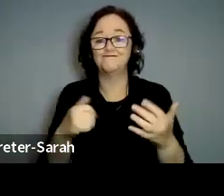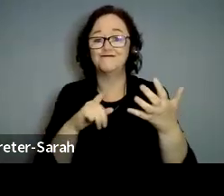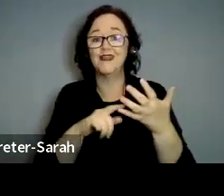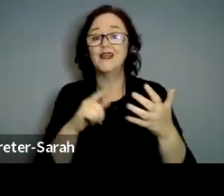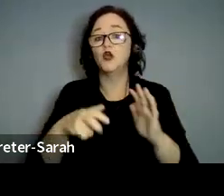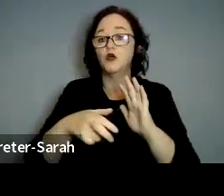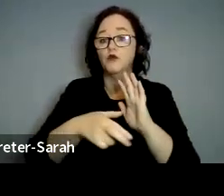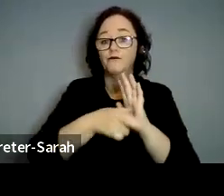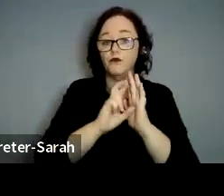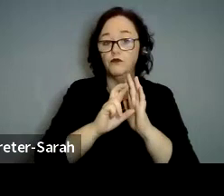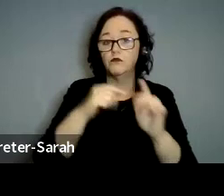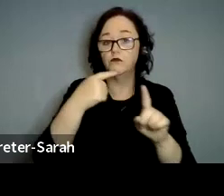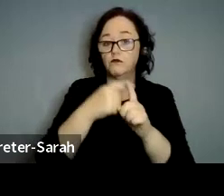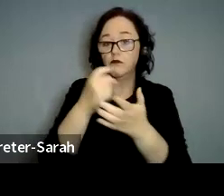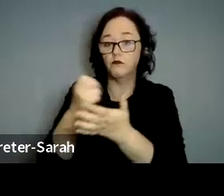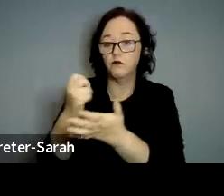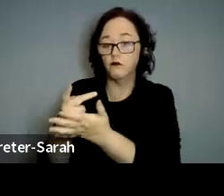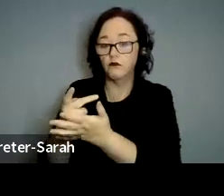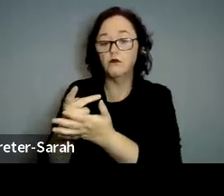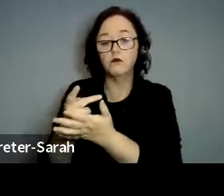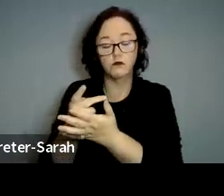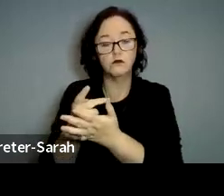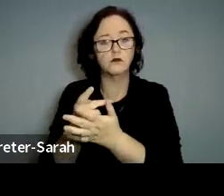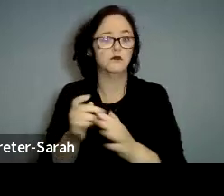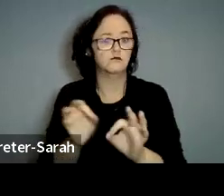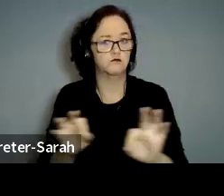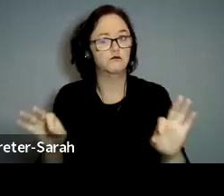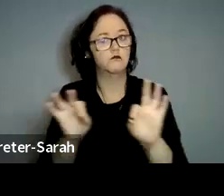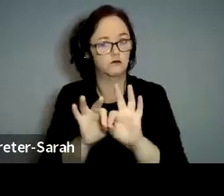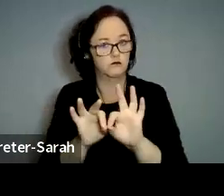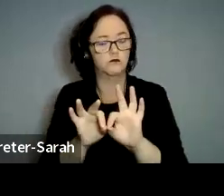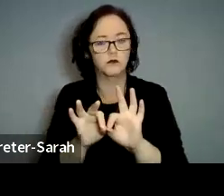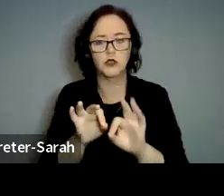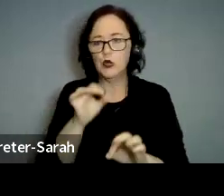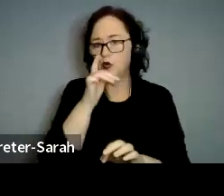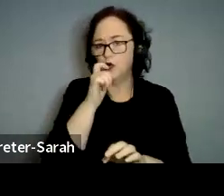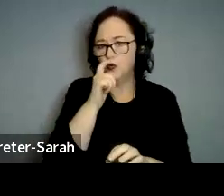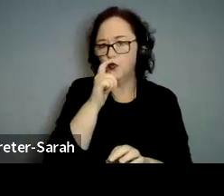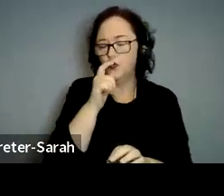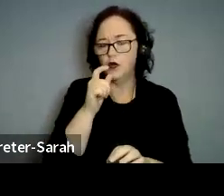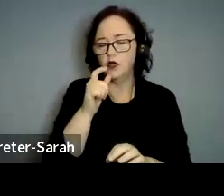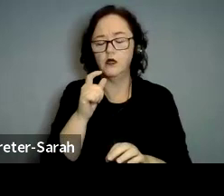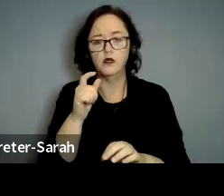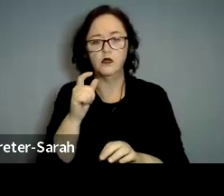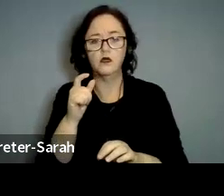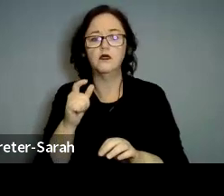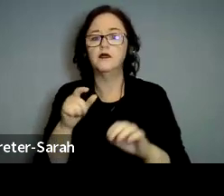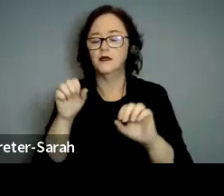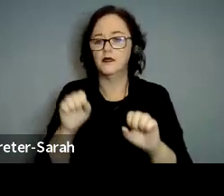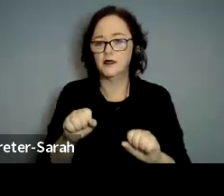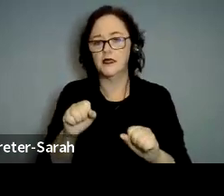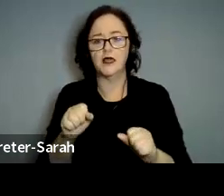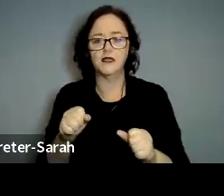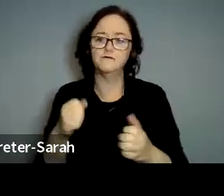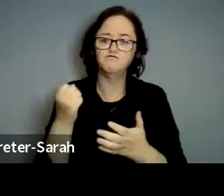big fundamental when we're talking about internal controls. Who is allowed to, as I said, initiate some purchases,